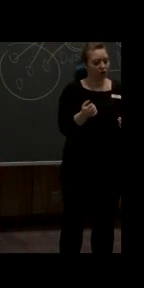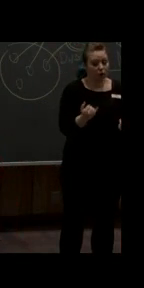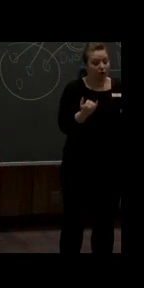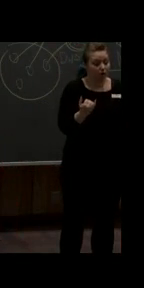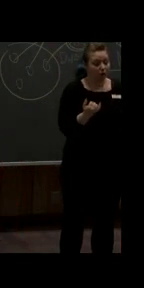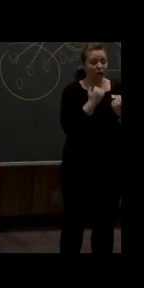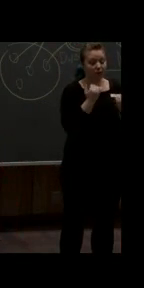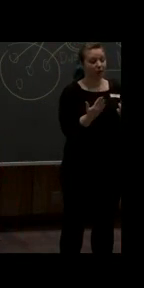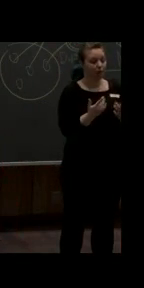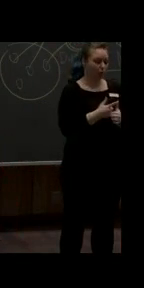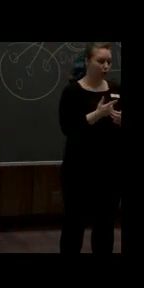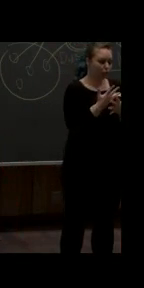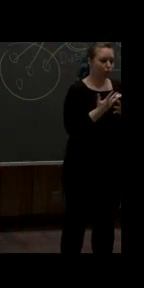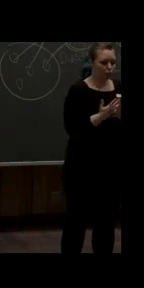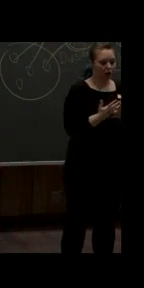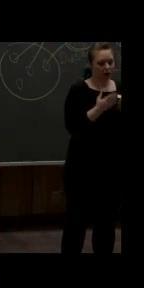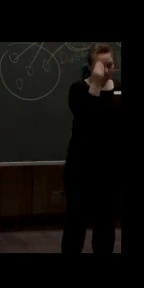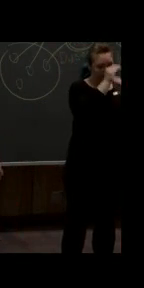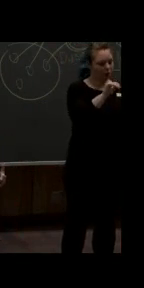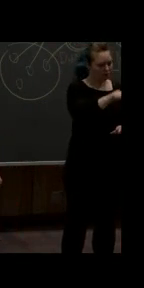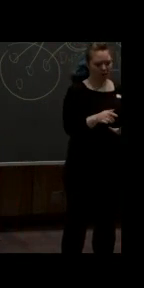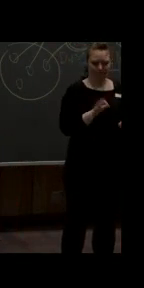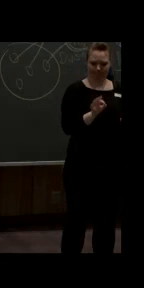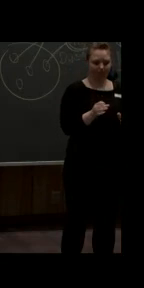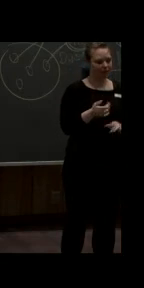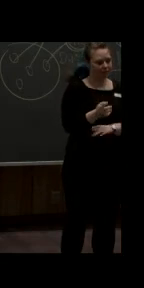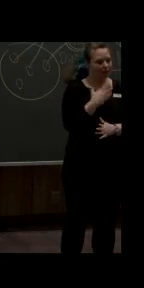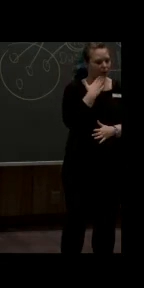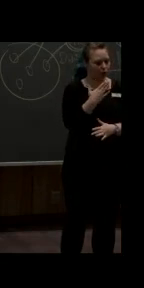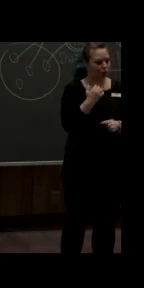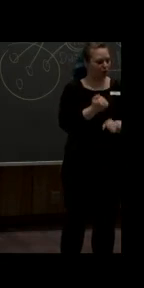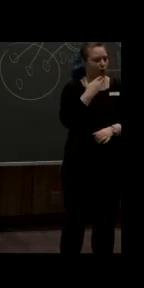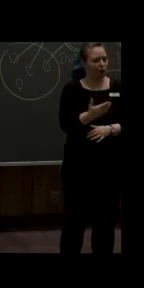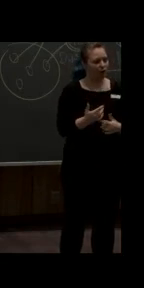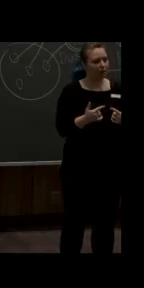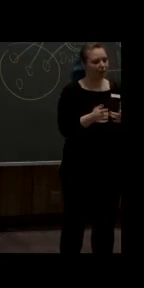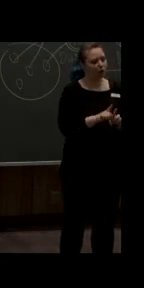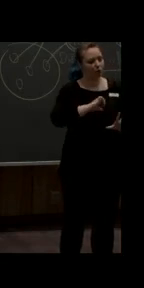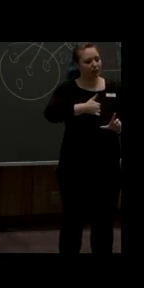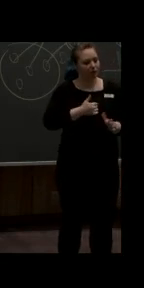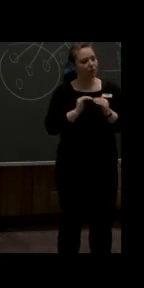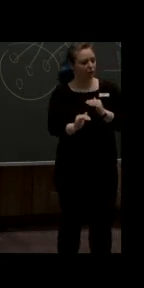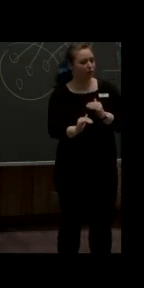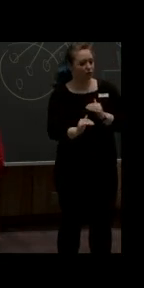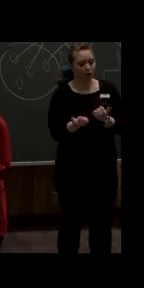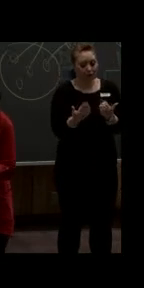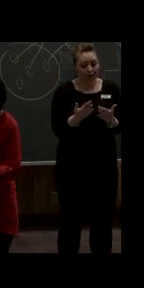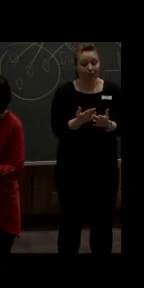both structural or sort of in campaigns, but also on an individual level every day.